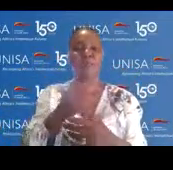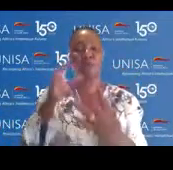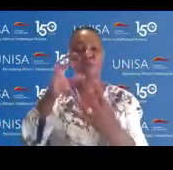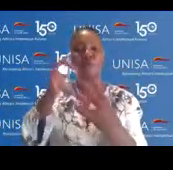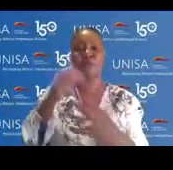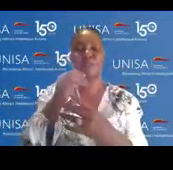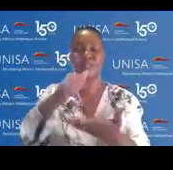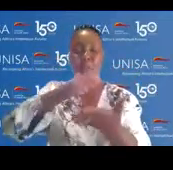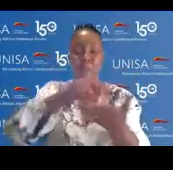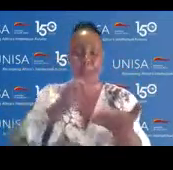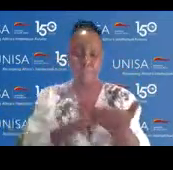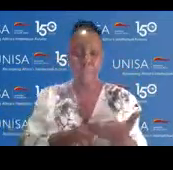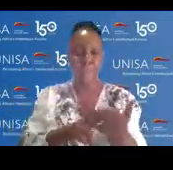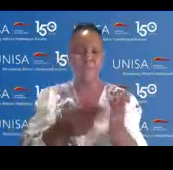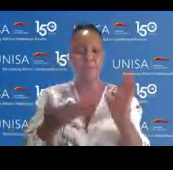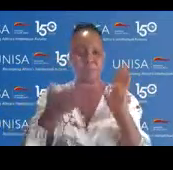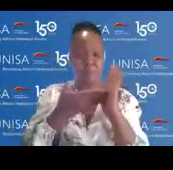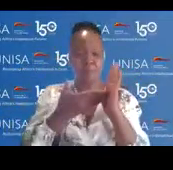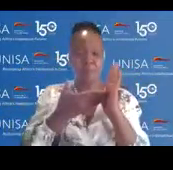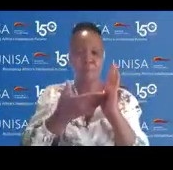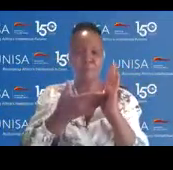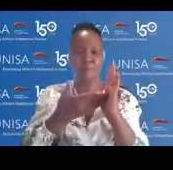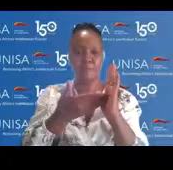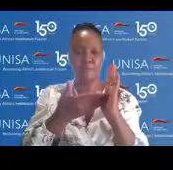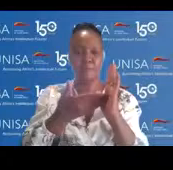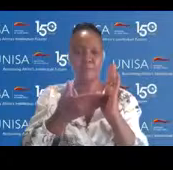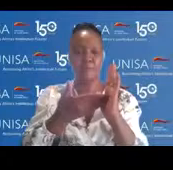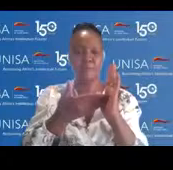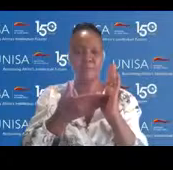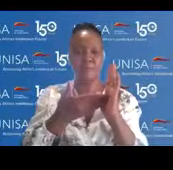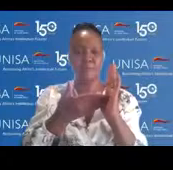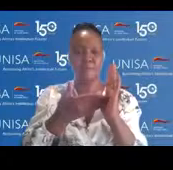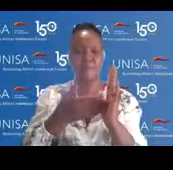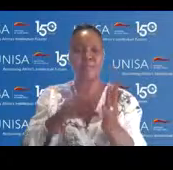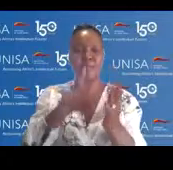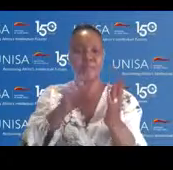there she is. There it is. Go click on it.